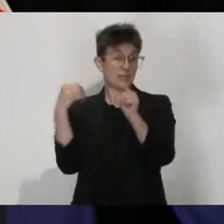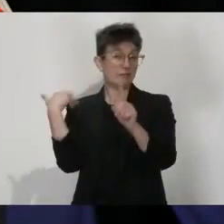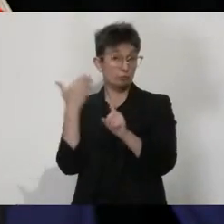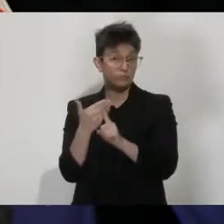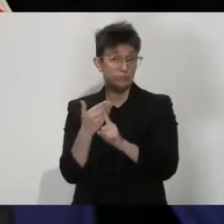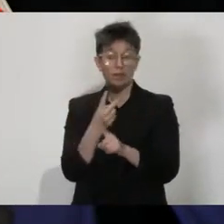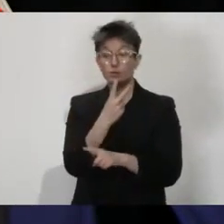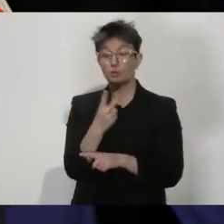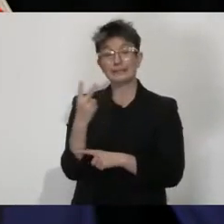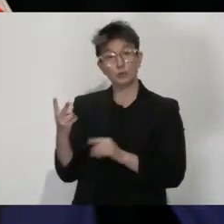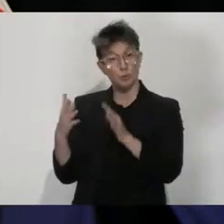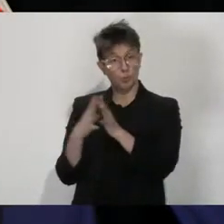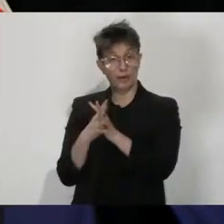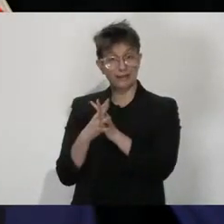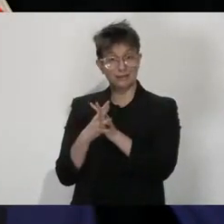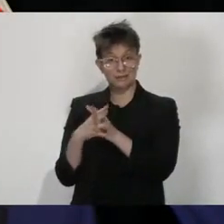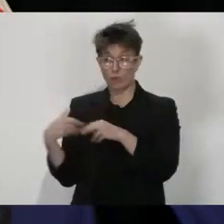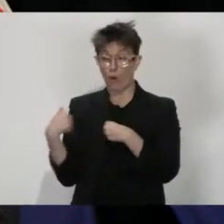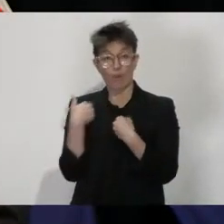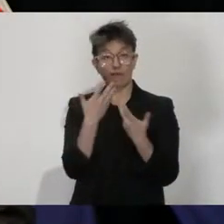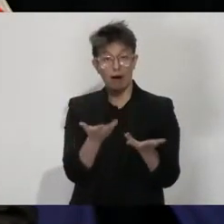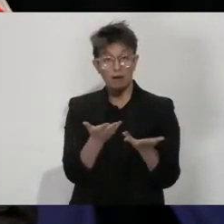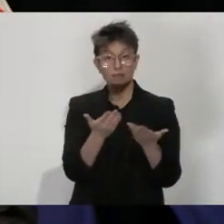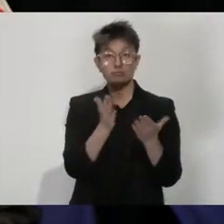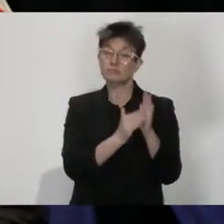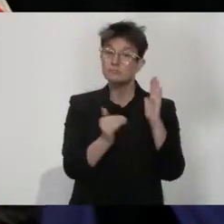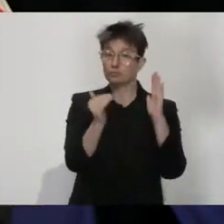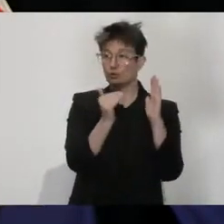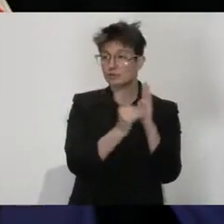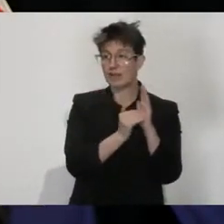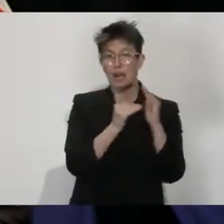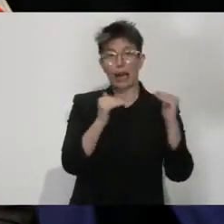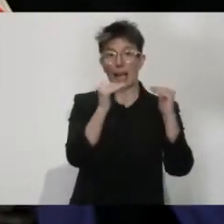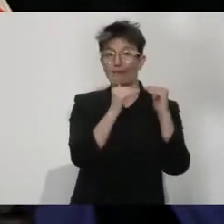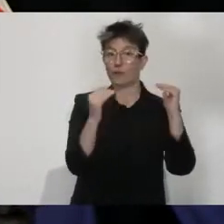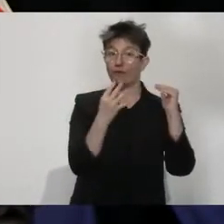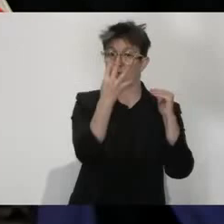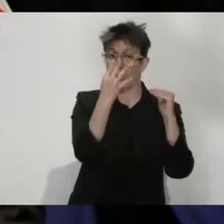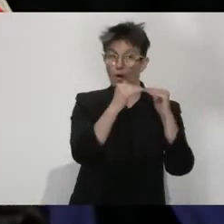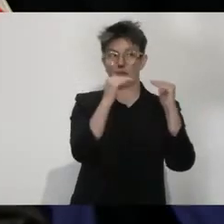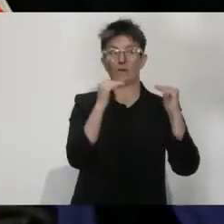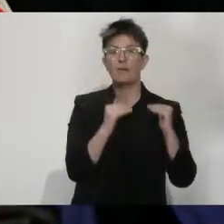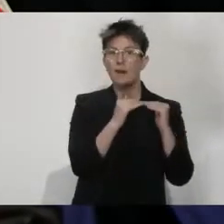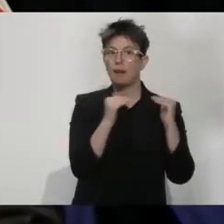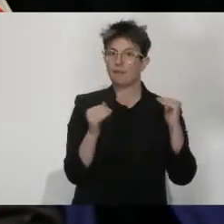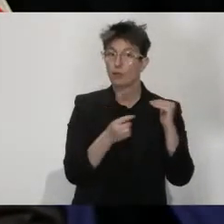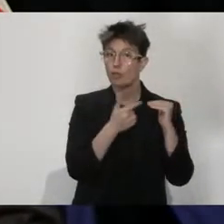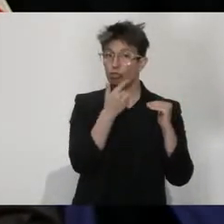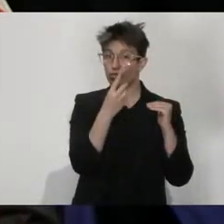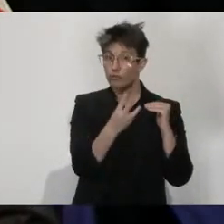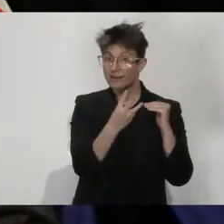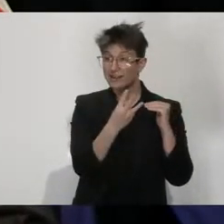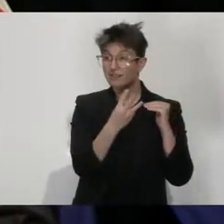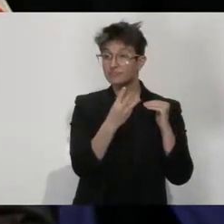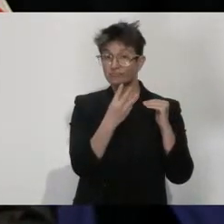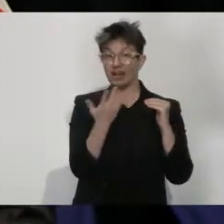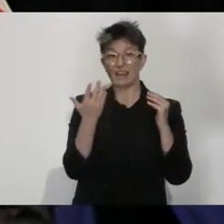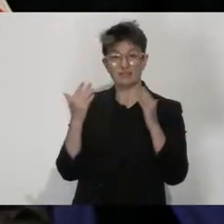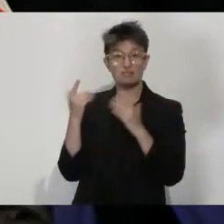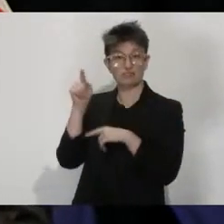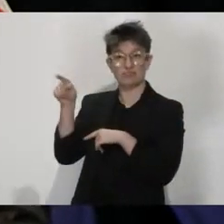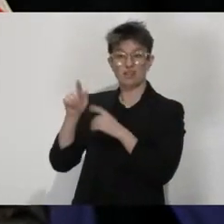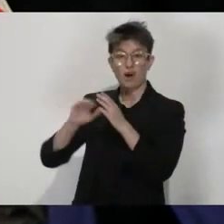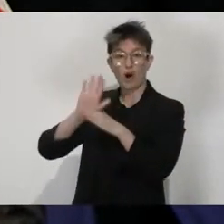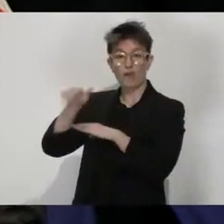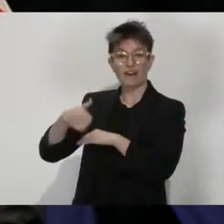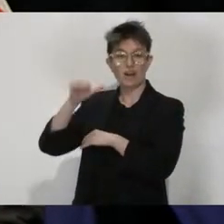subsidy, while New Zealand was at level 4 and level 3 for just 7 weeks of that time and just over 9 weeks in Auckland, shows